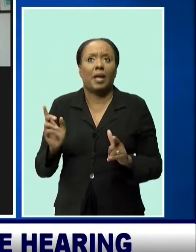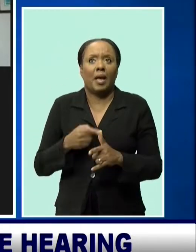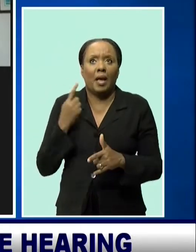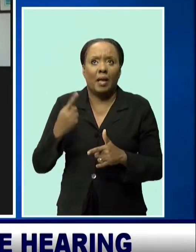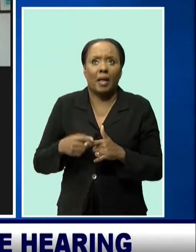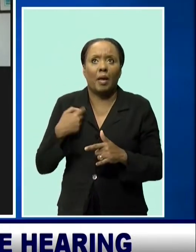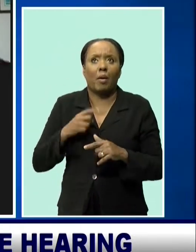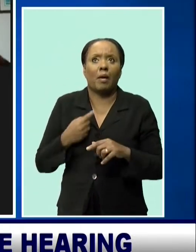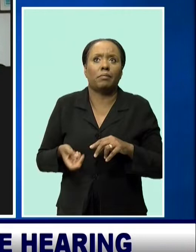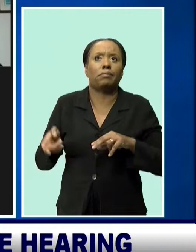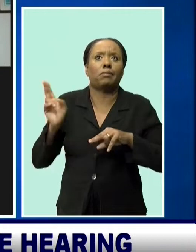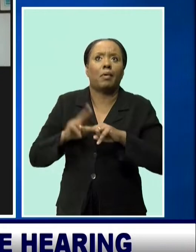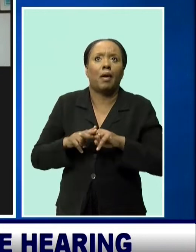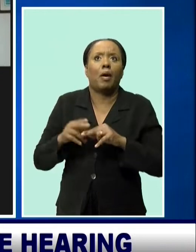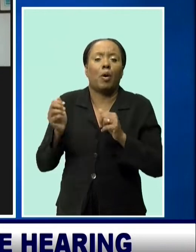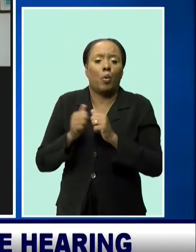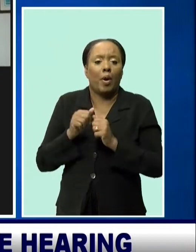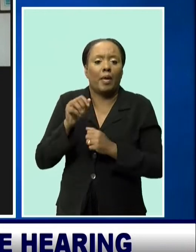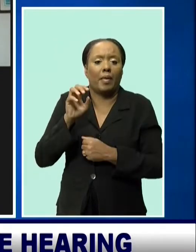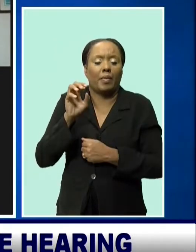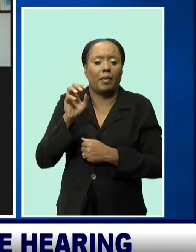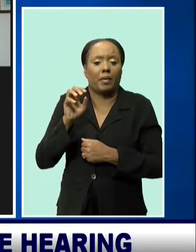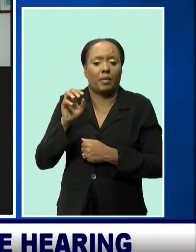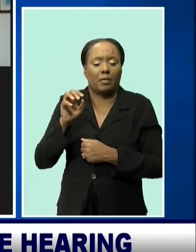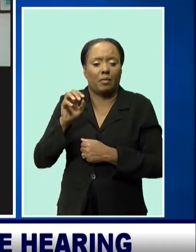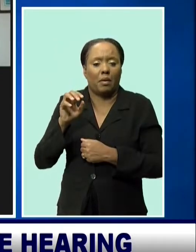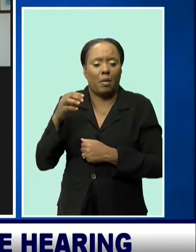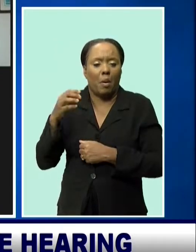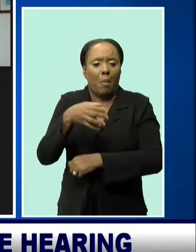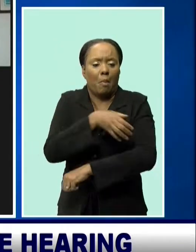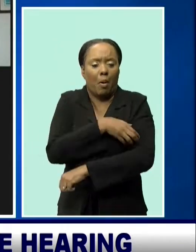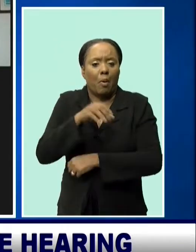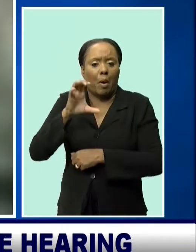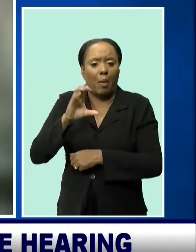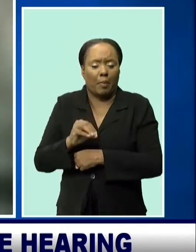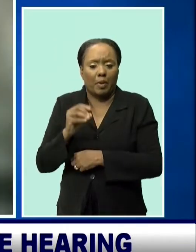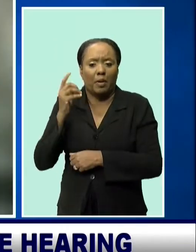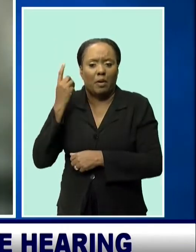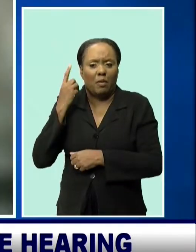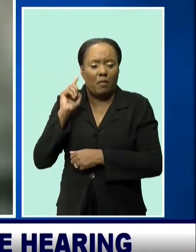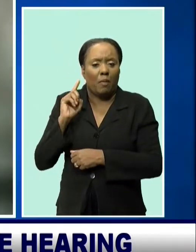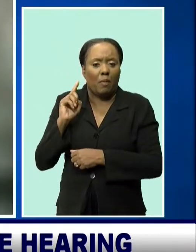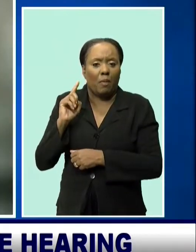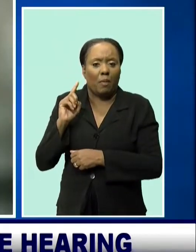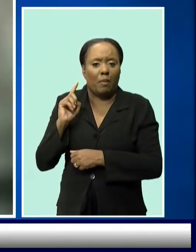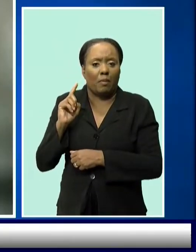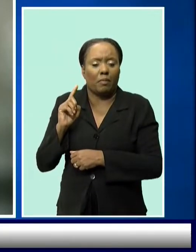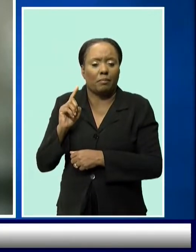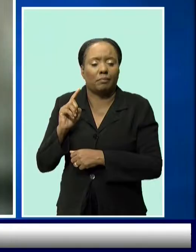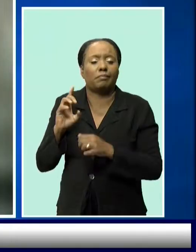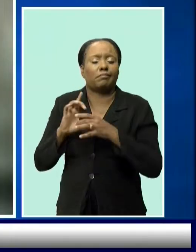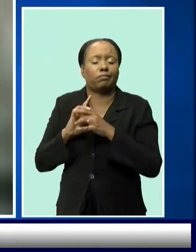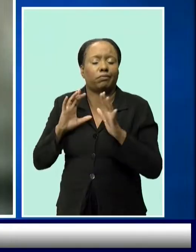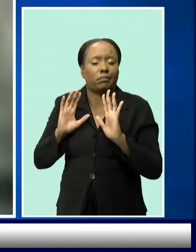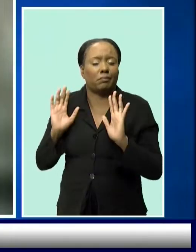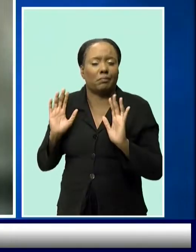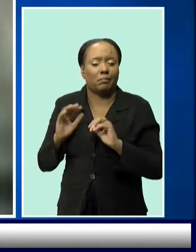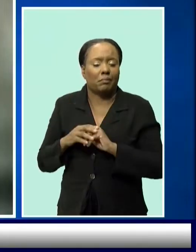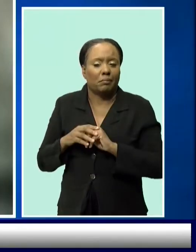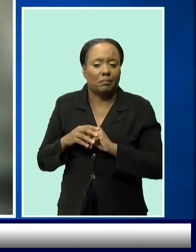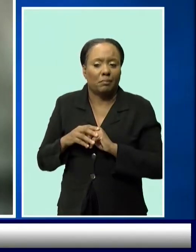EMERA. The comparable rate for debt in the U.S. was well over 3% at the